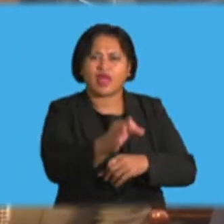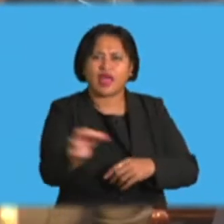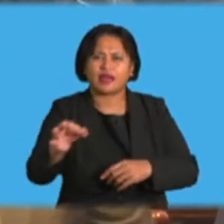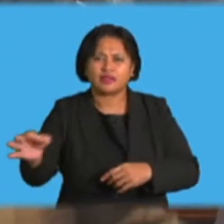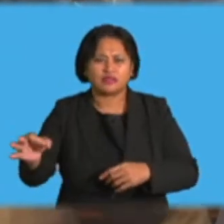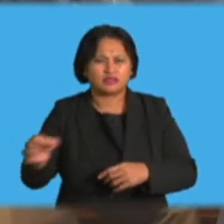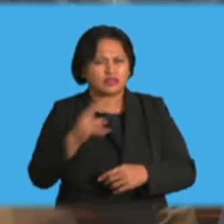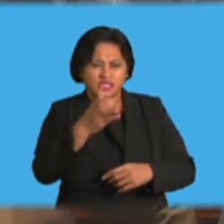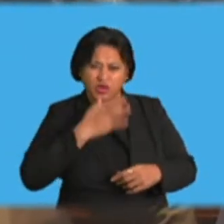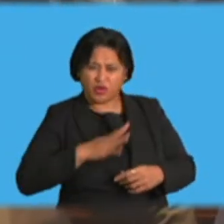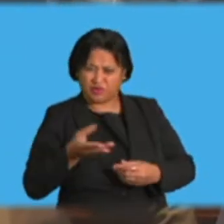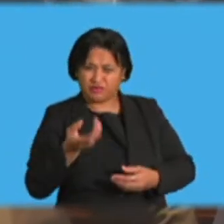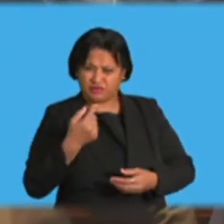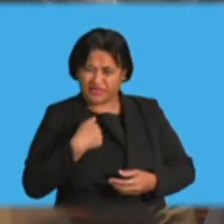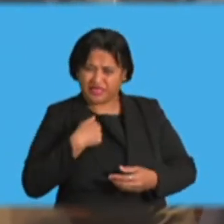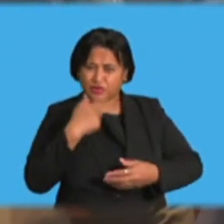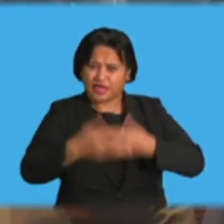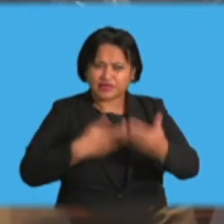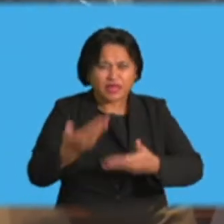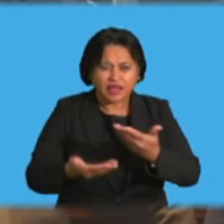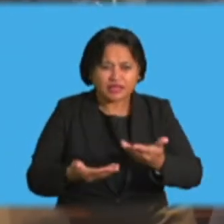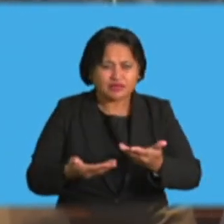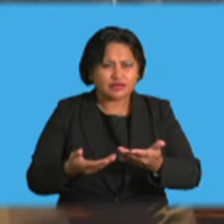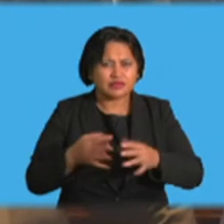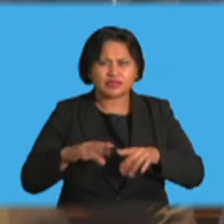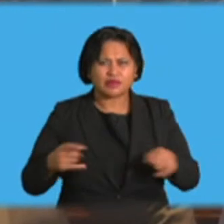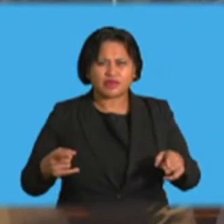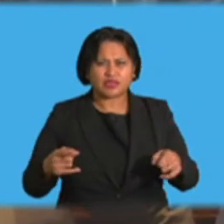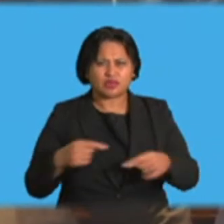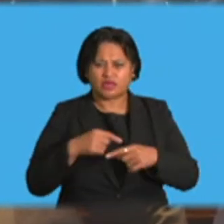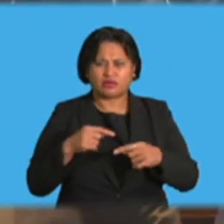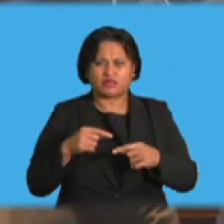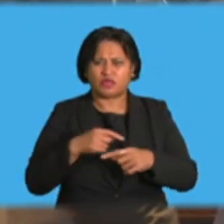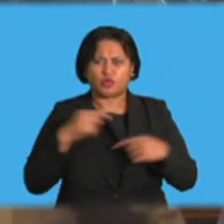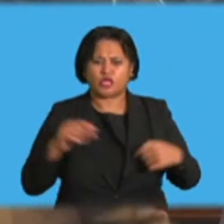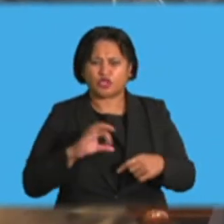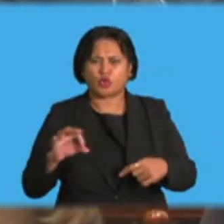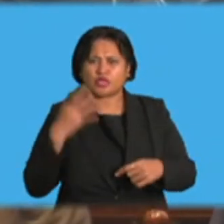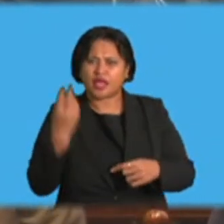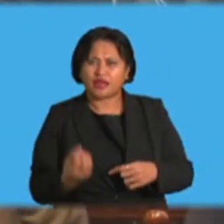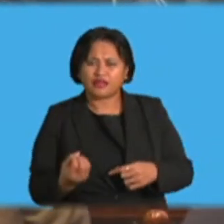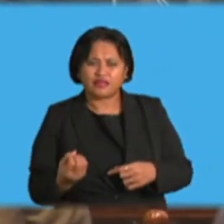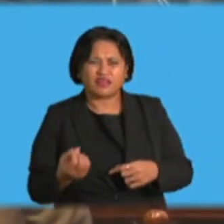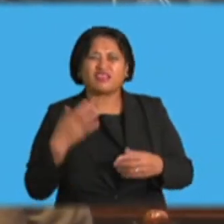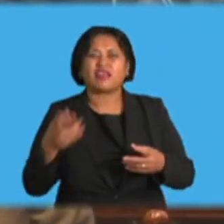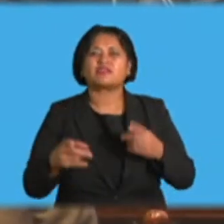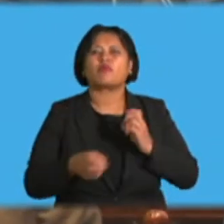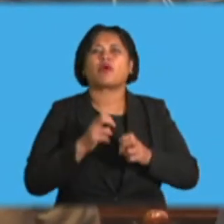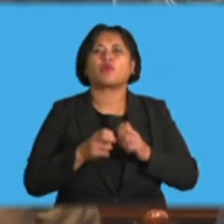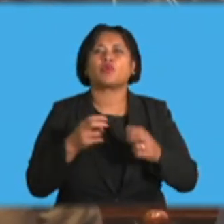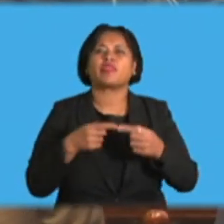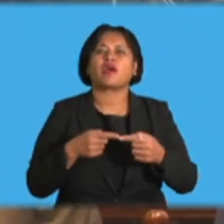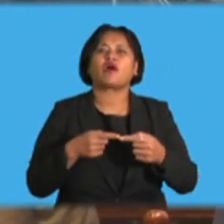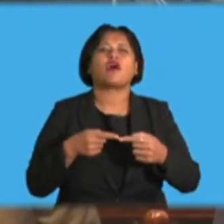to explain something that is not existing? This is the problem with the opposition. They